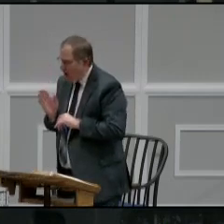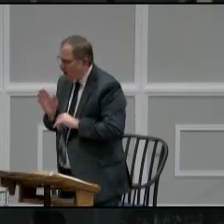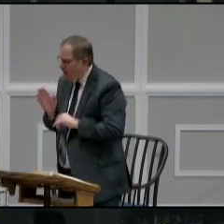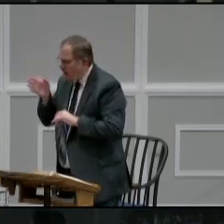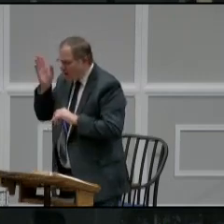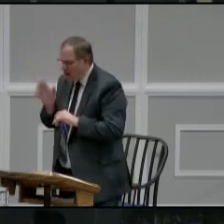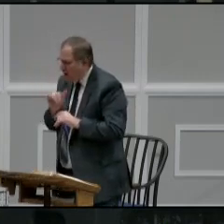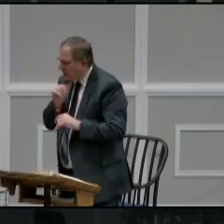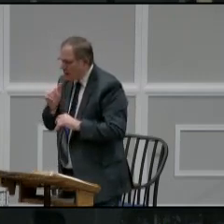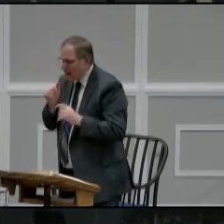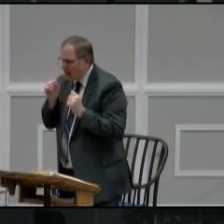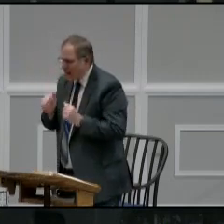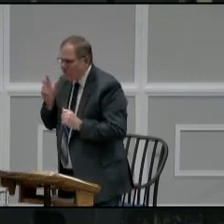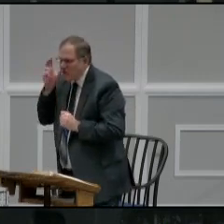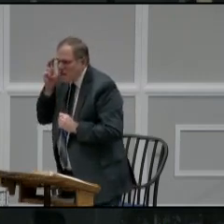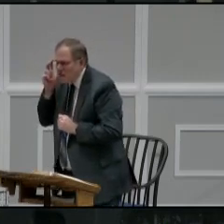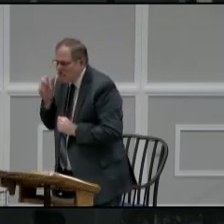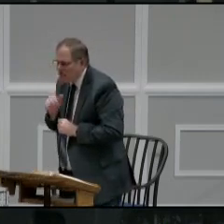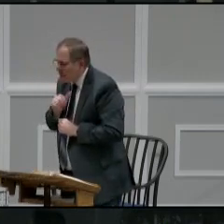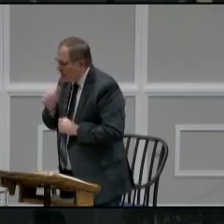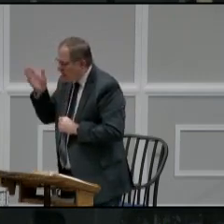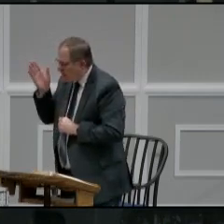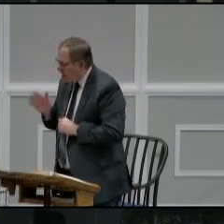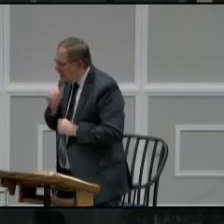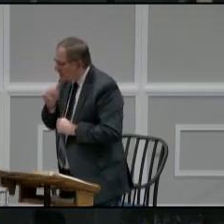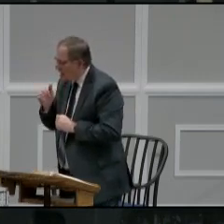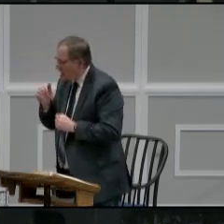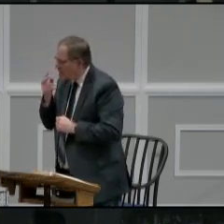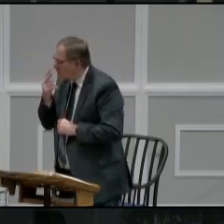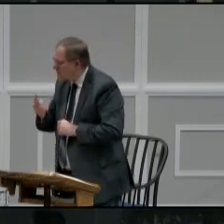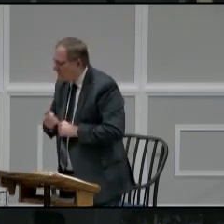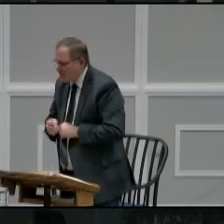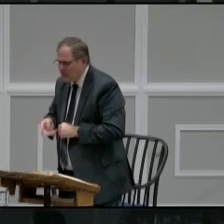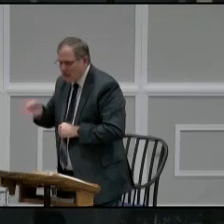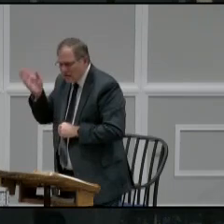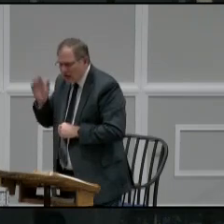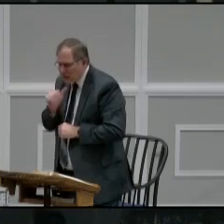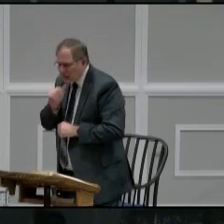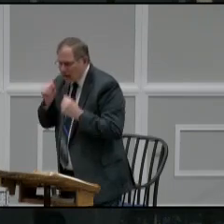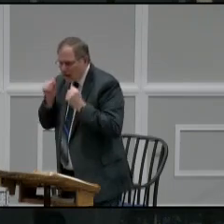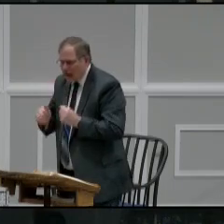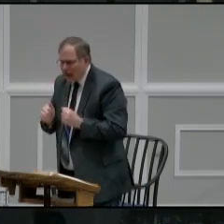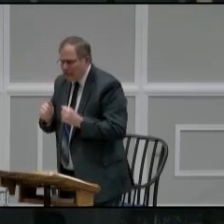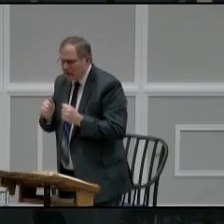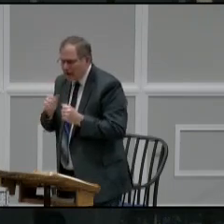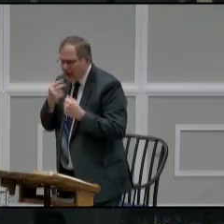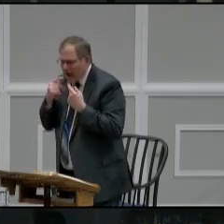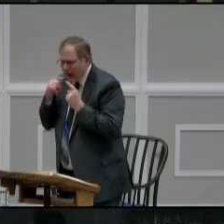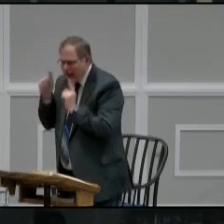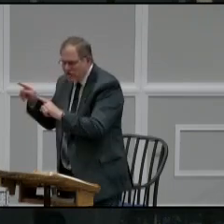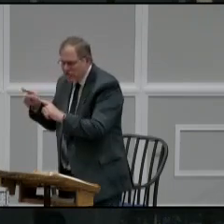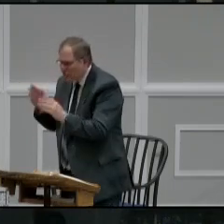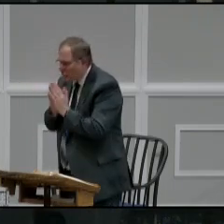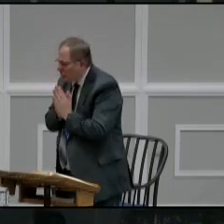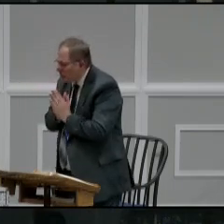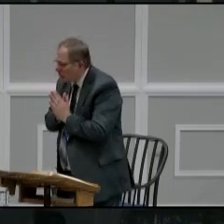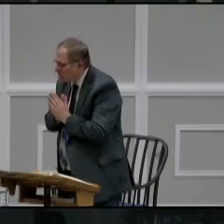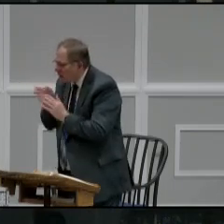A God that can't see. A God that can't answer prayer. A God that can